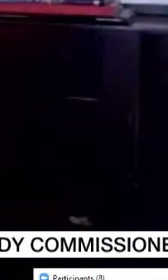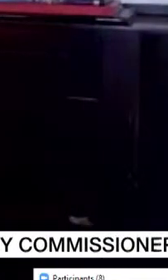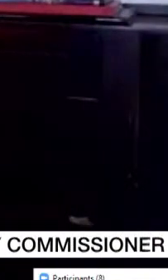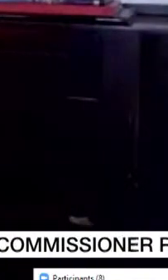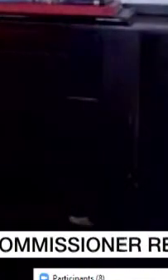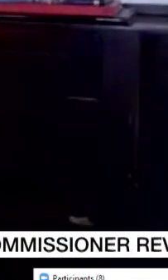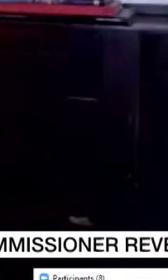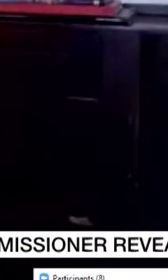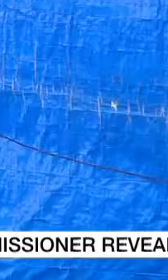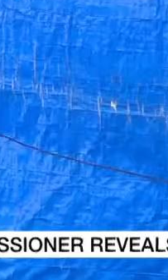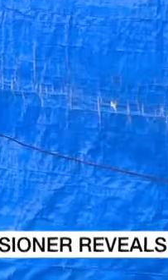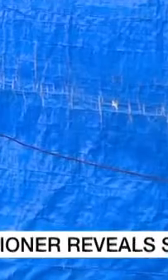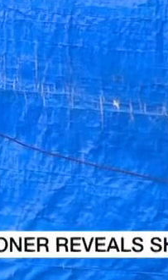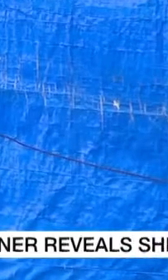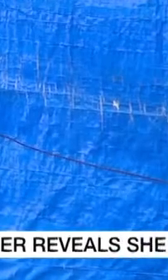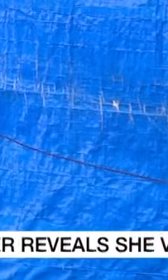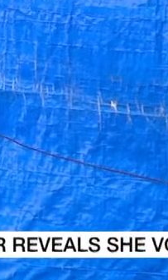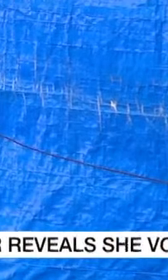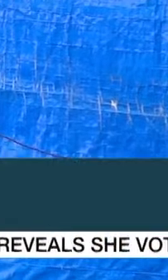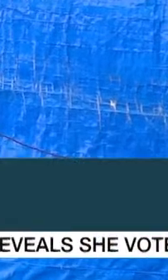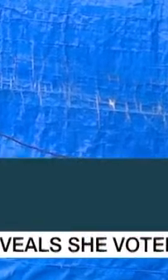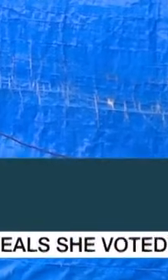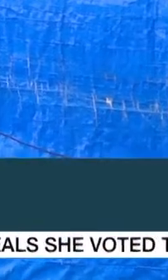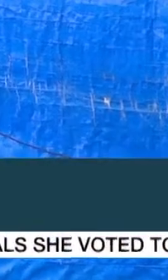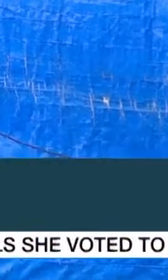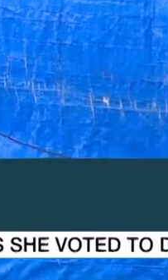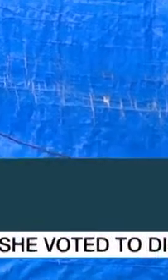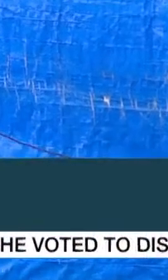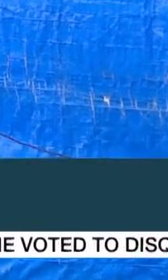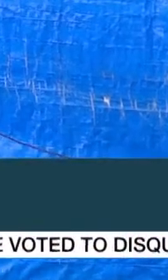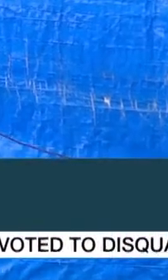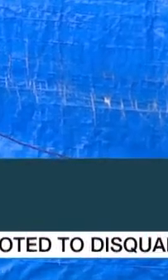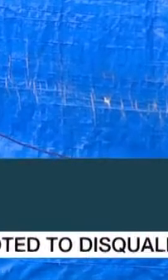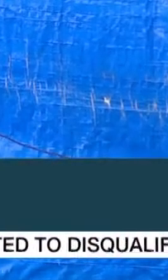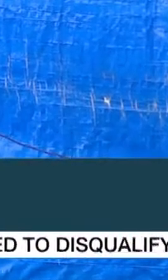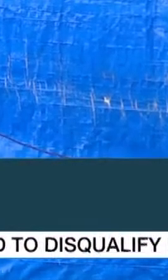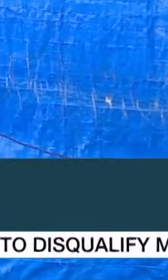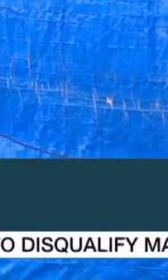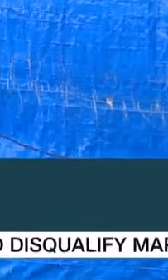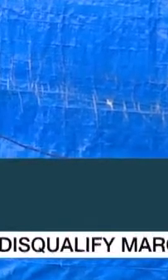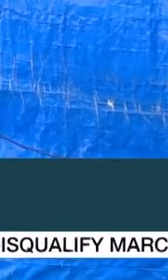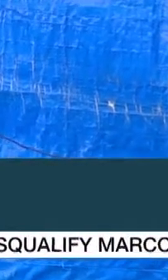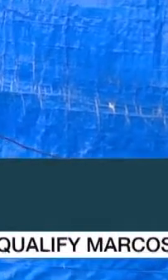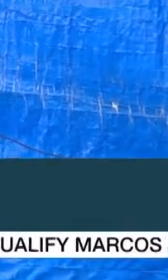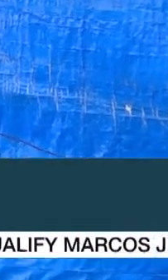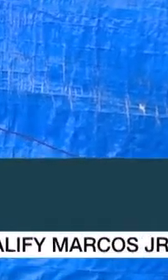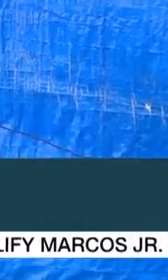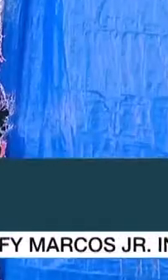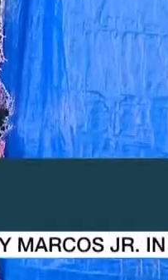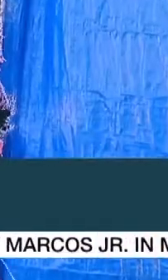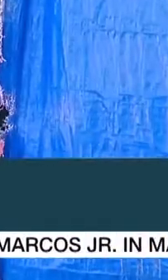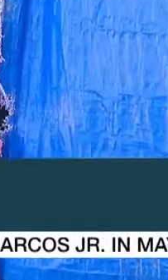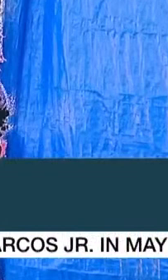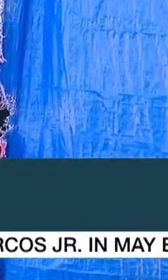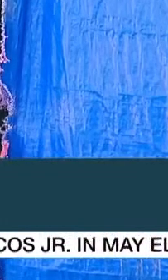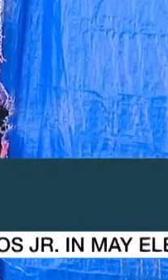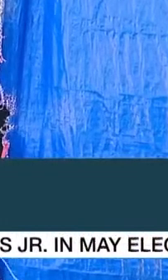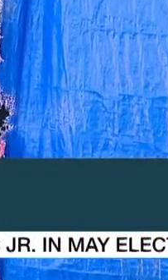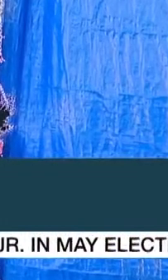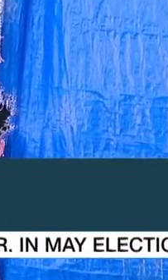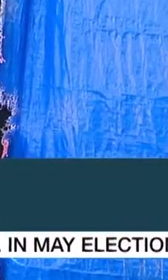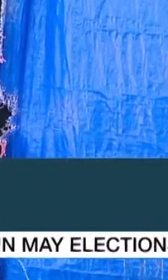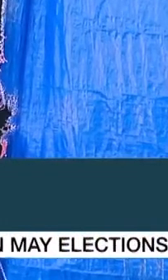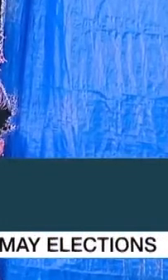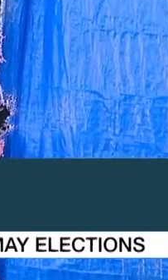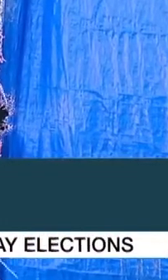ahead. That's right, Carmina. New COVID-19 cases in the Calabarzon region, or Region 4A, that's south of Metro